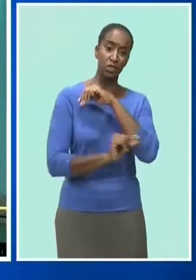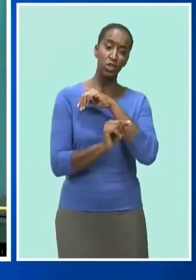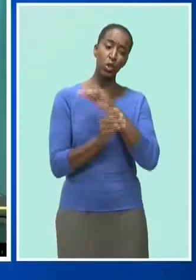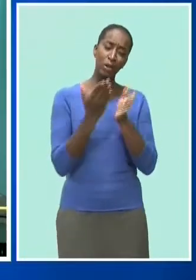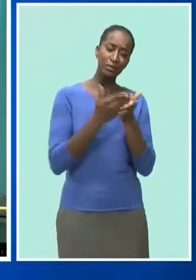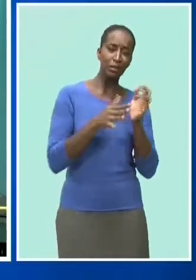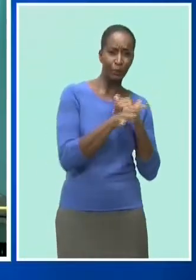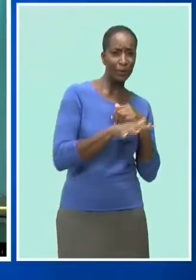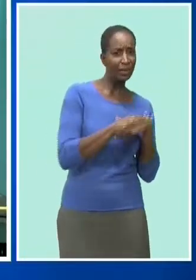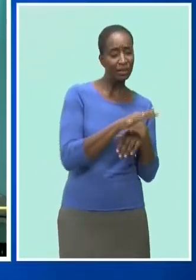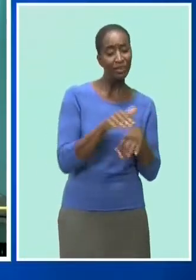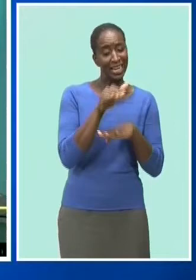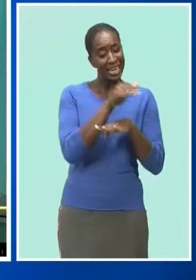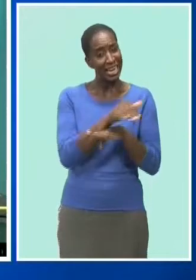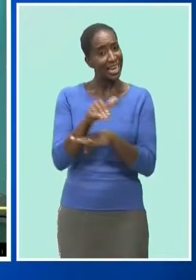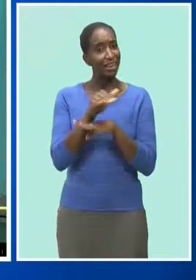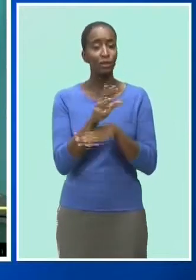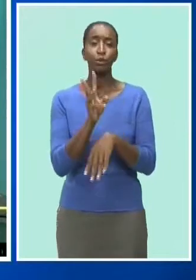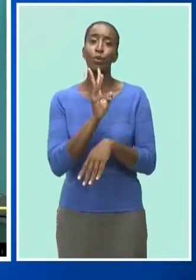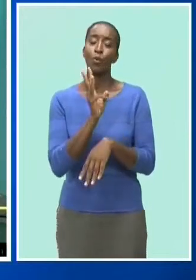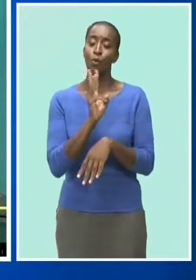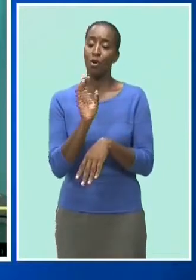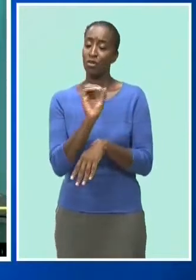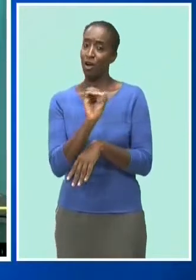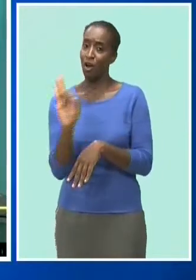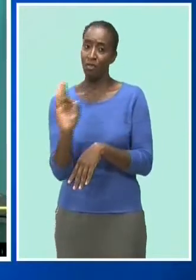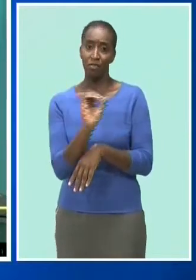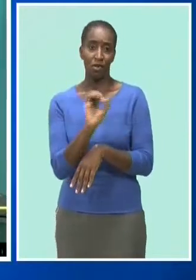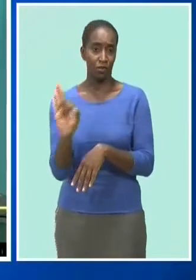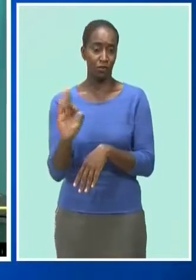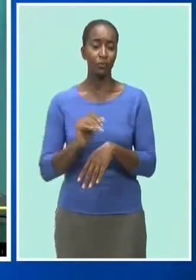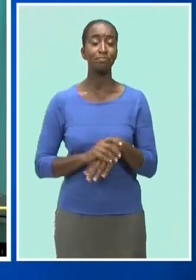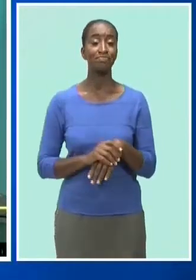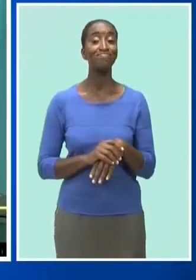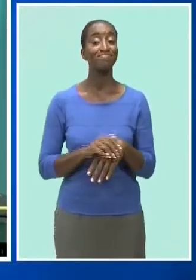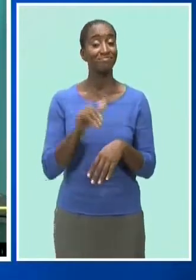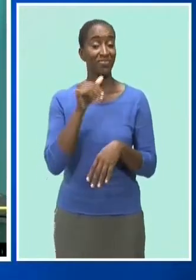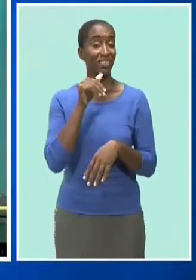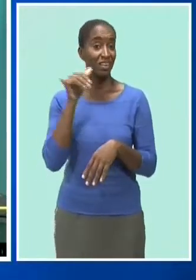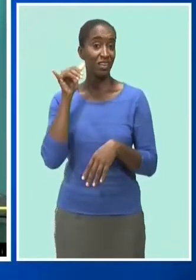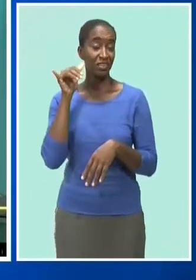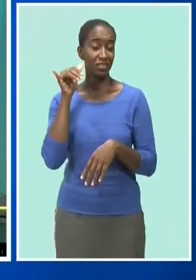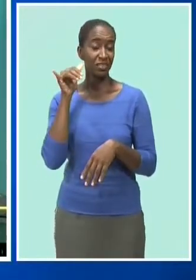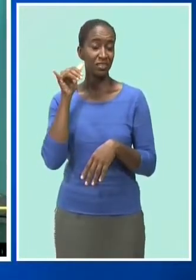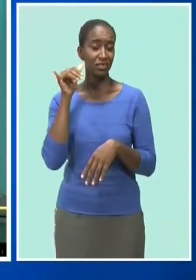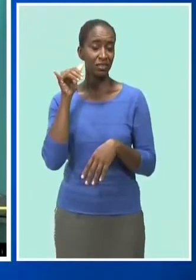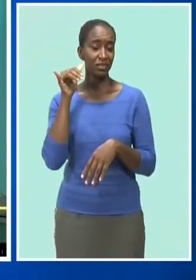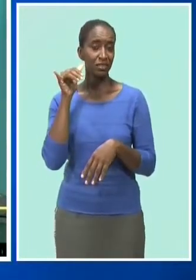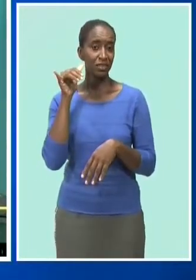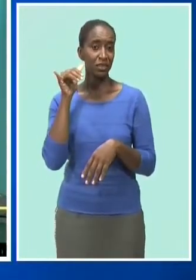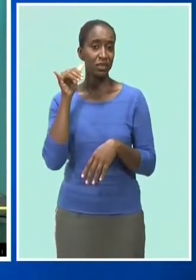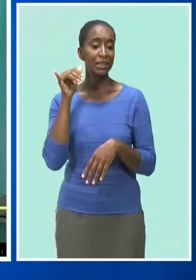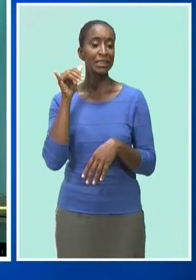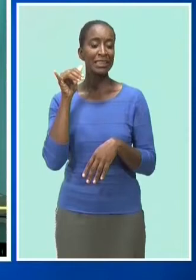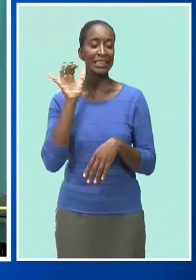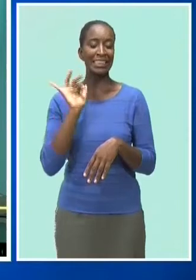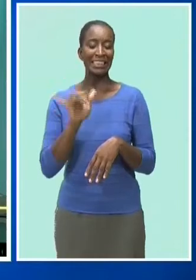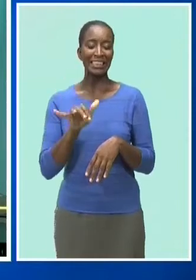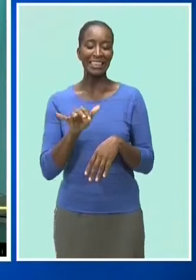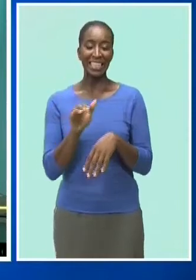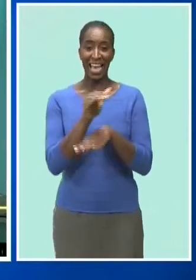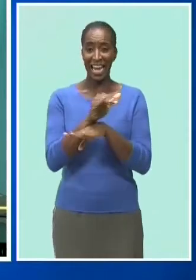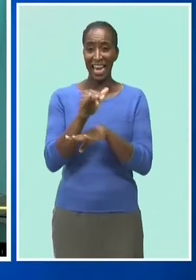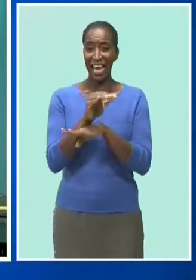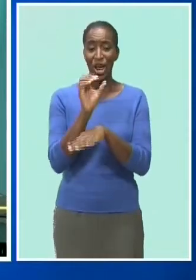And we have now recently, as a matter of fact, from yesterday, extended that same methodology, if you wish,